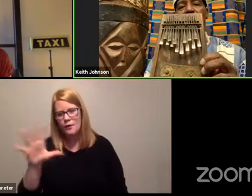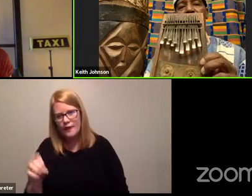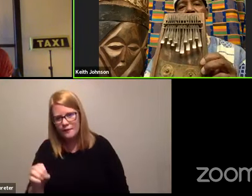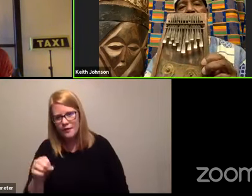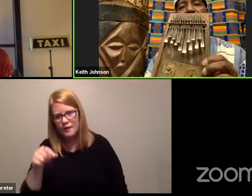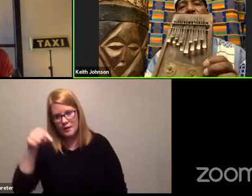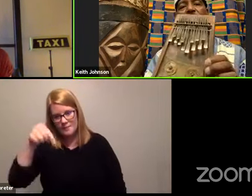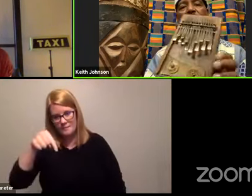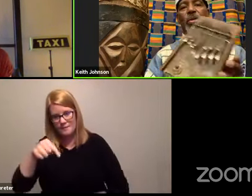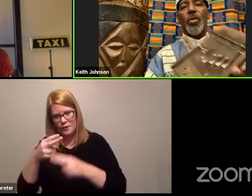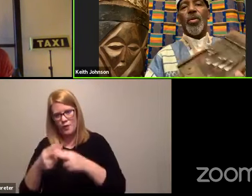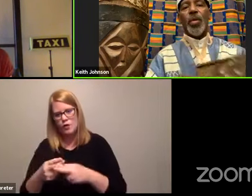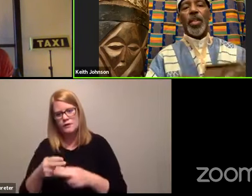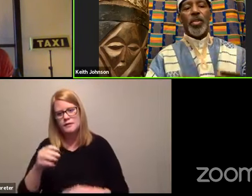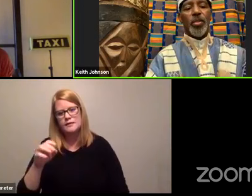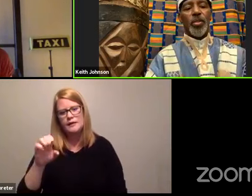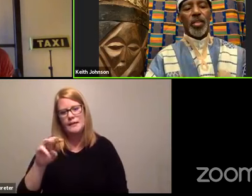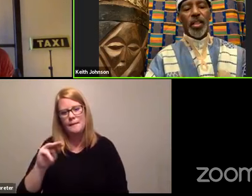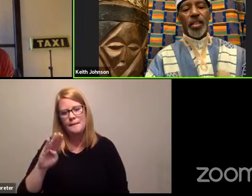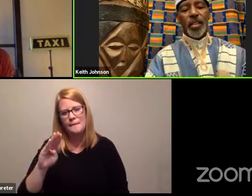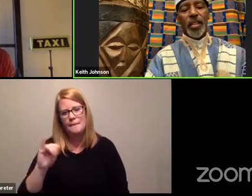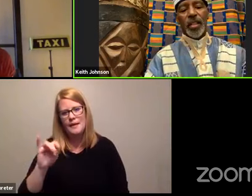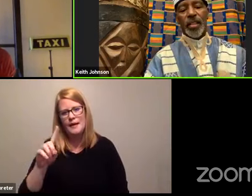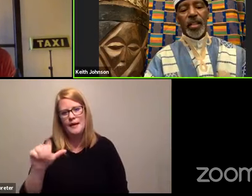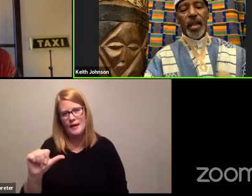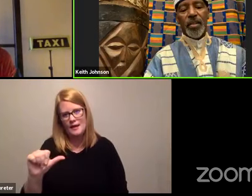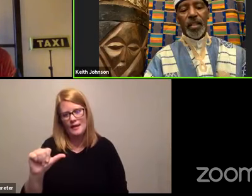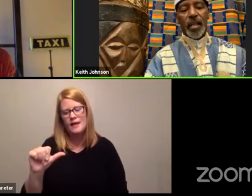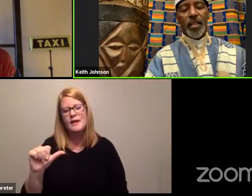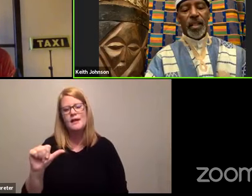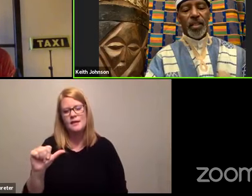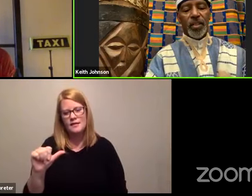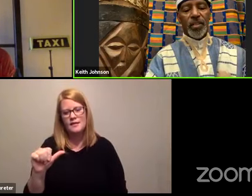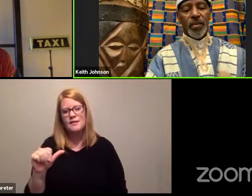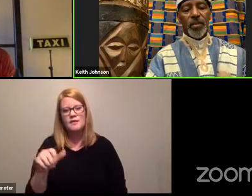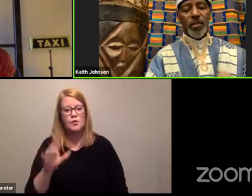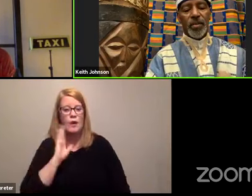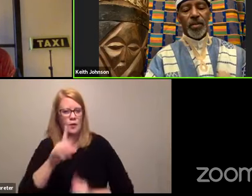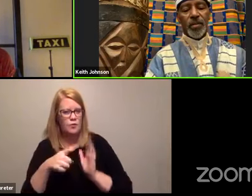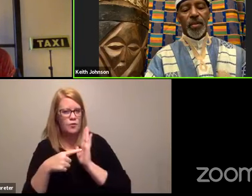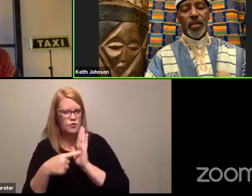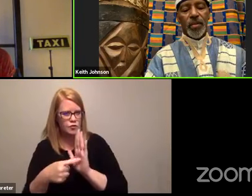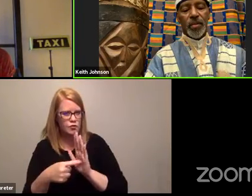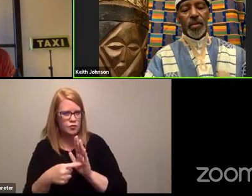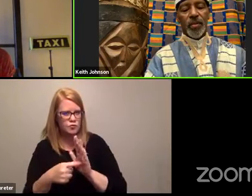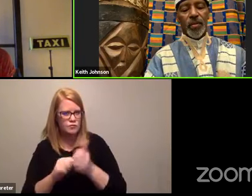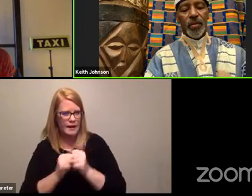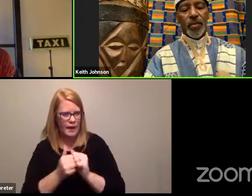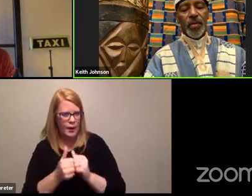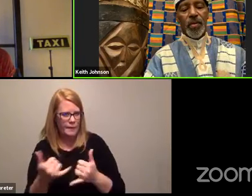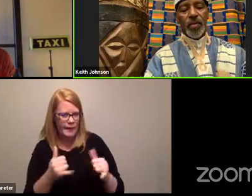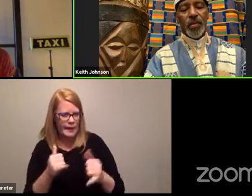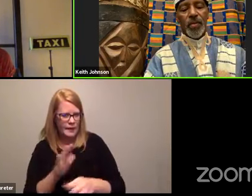the mbira. So when you use it, it sounds like this.